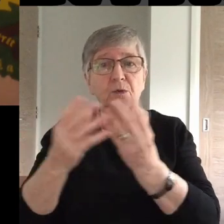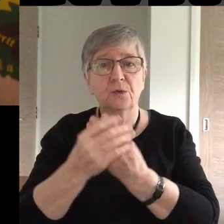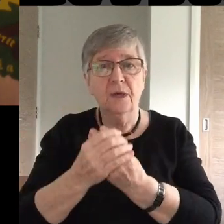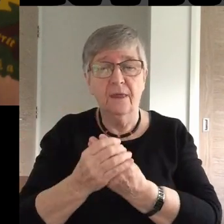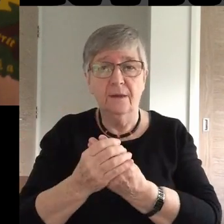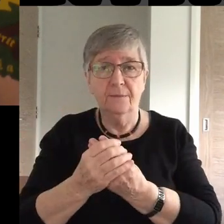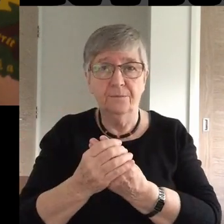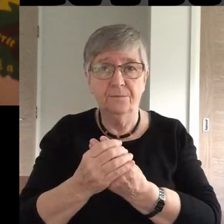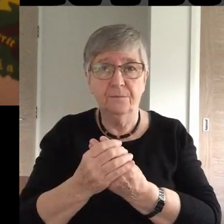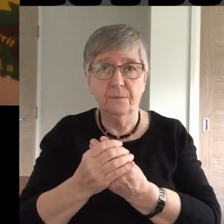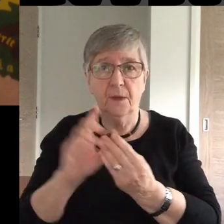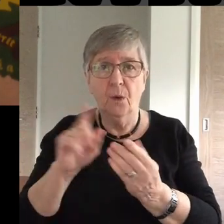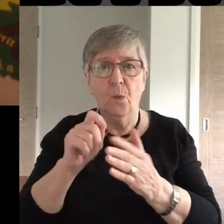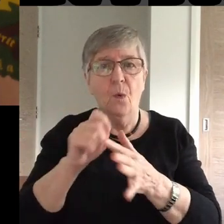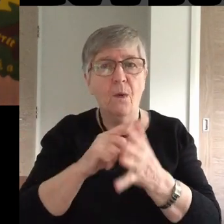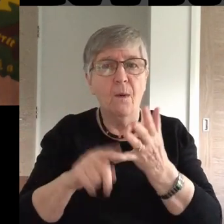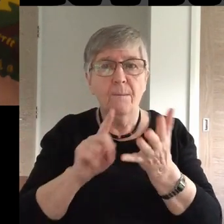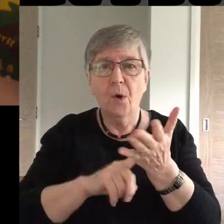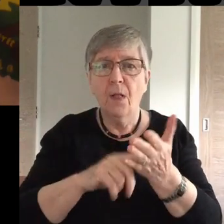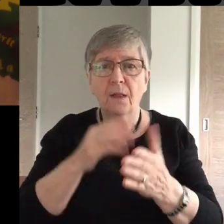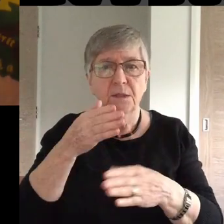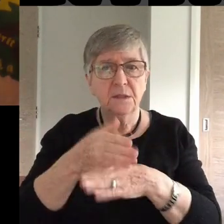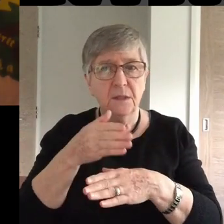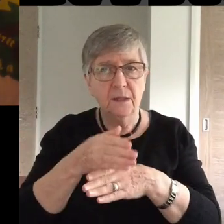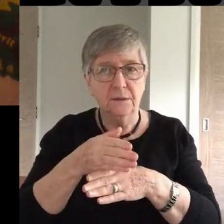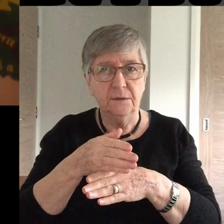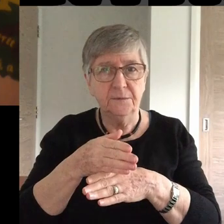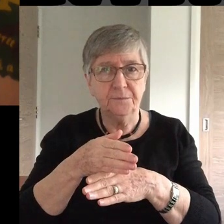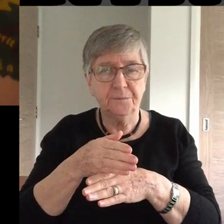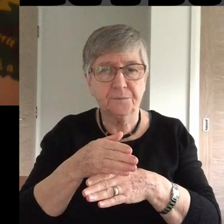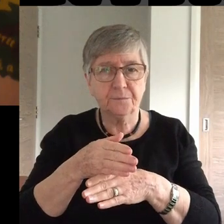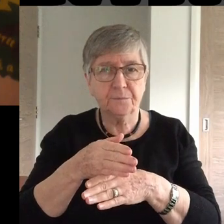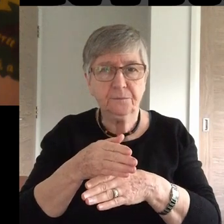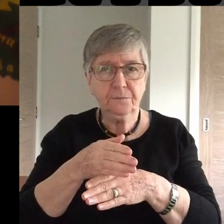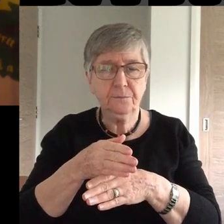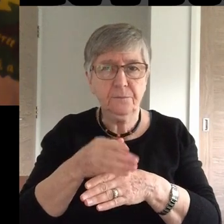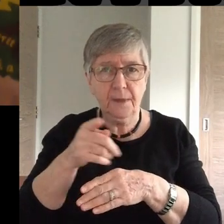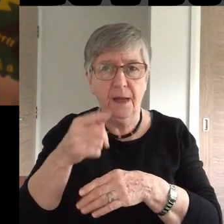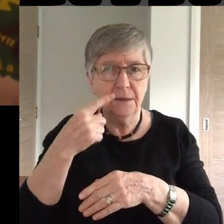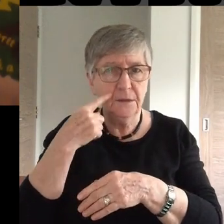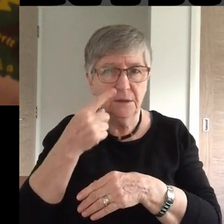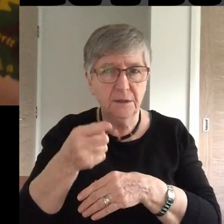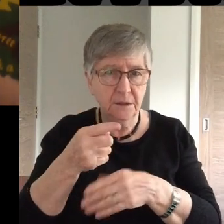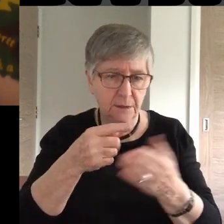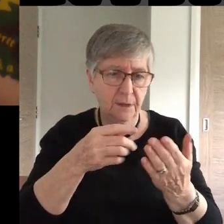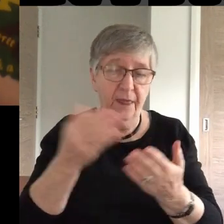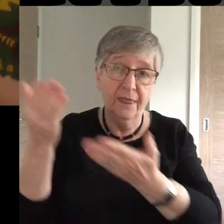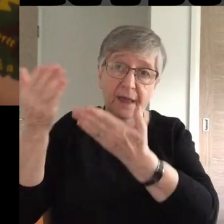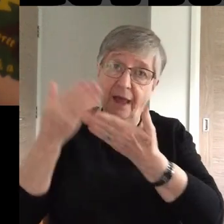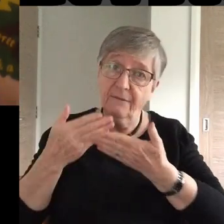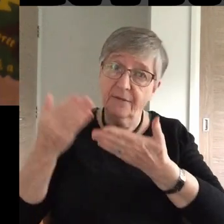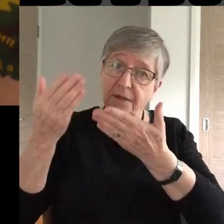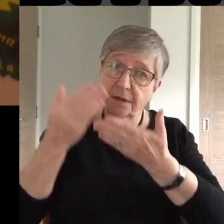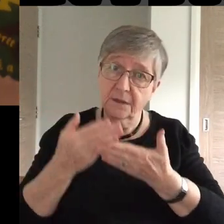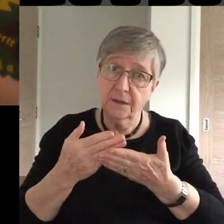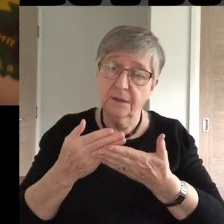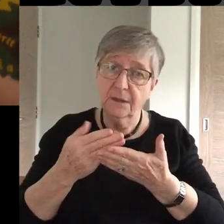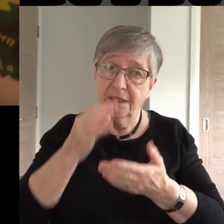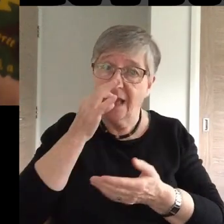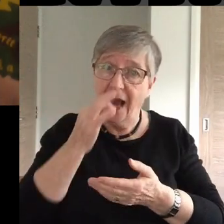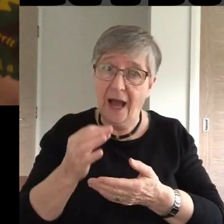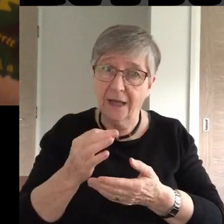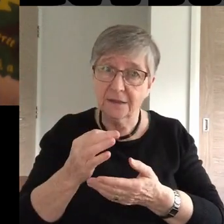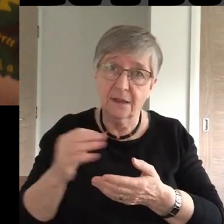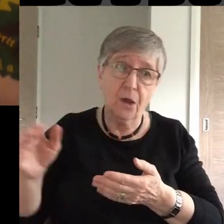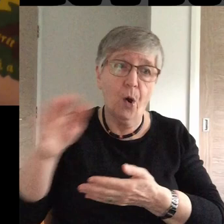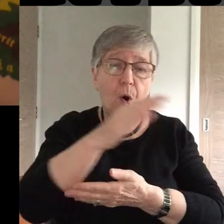What he's literally done, as he's lined up those individual gifts as he set out in verse 1, and he has asked